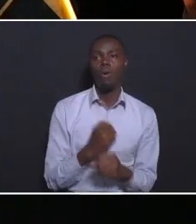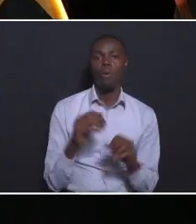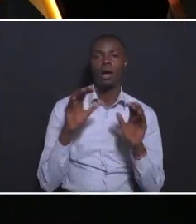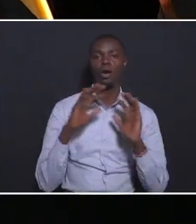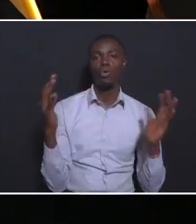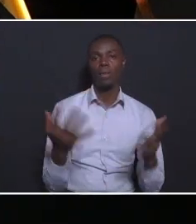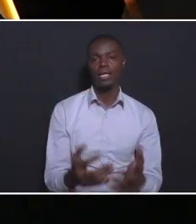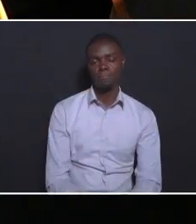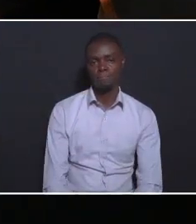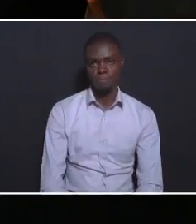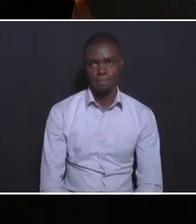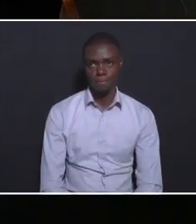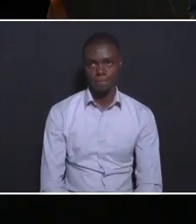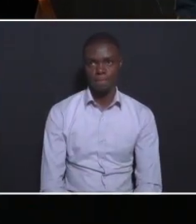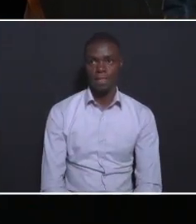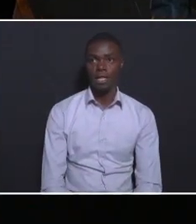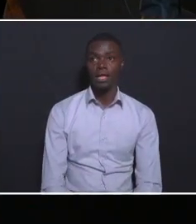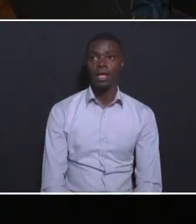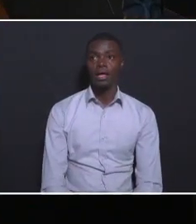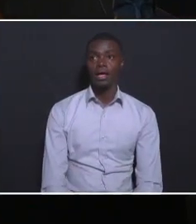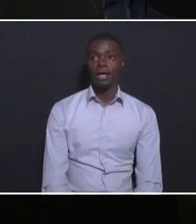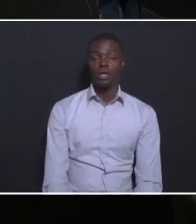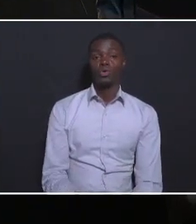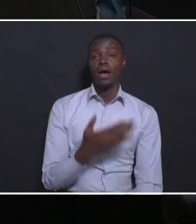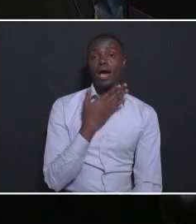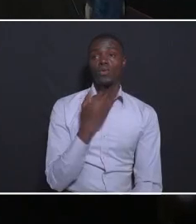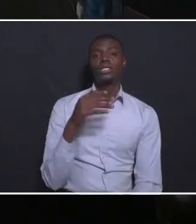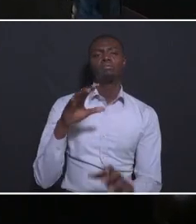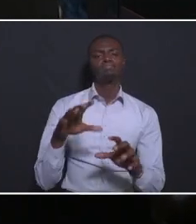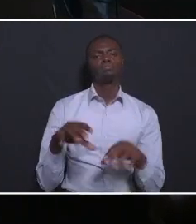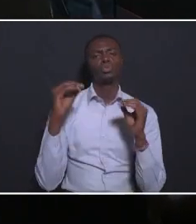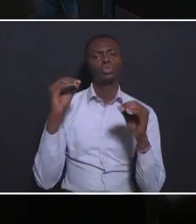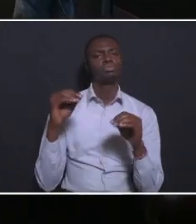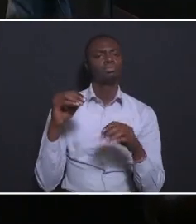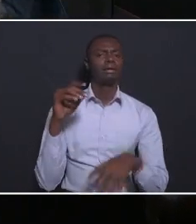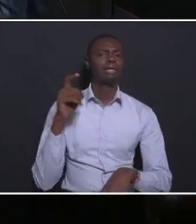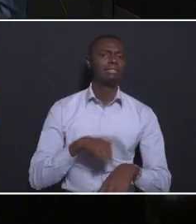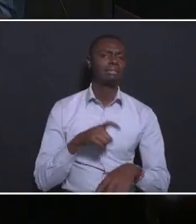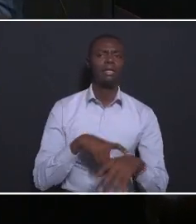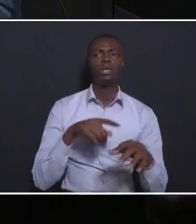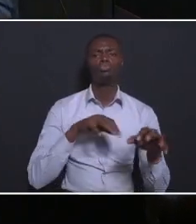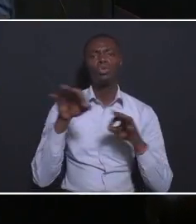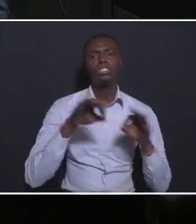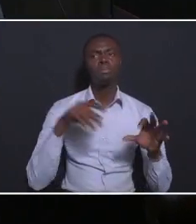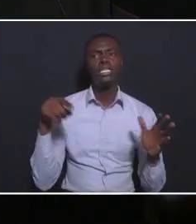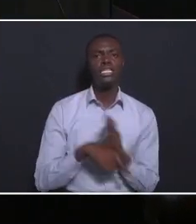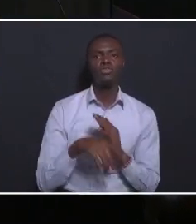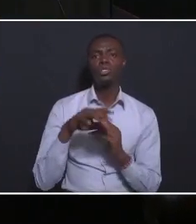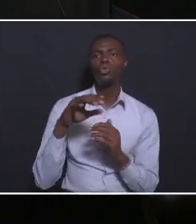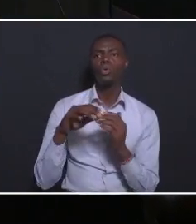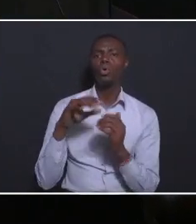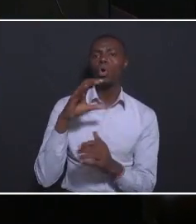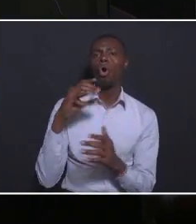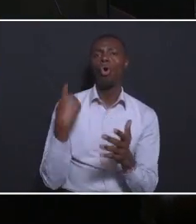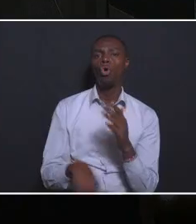globally. And so I just wanted to take time to delve deep into post-production and